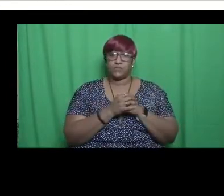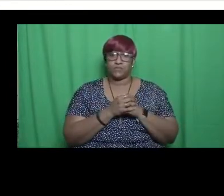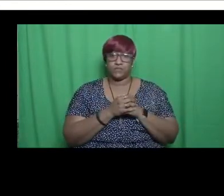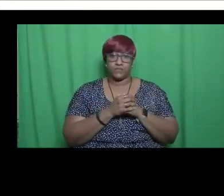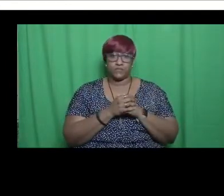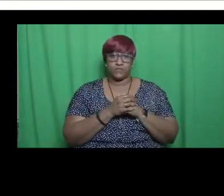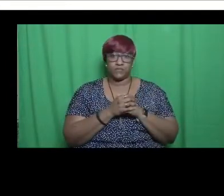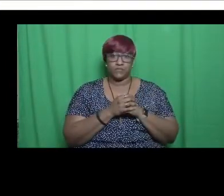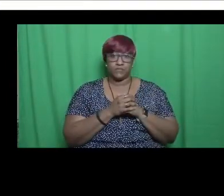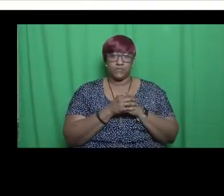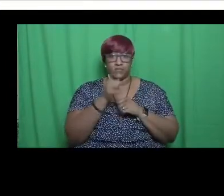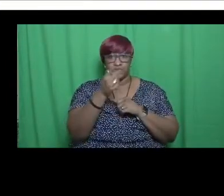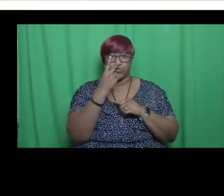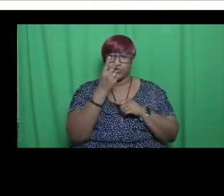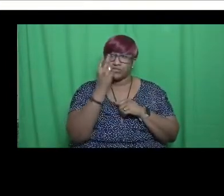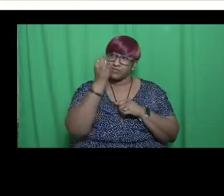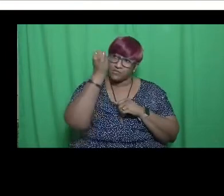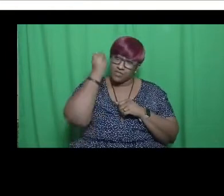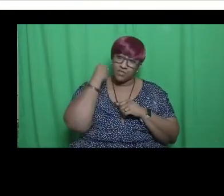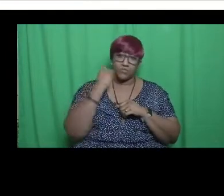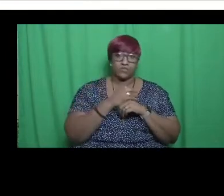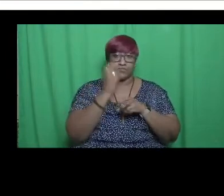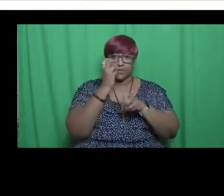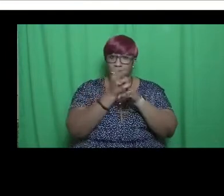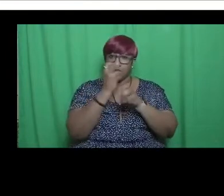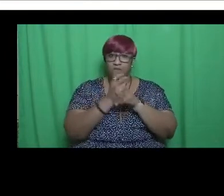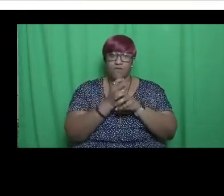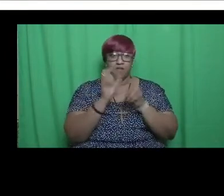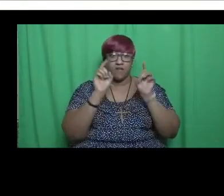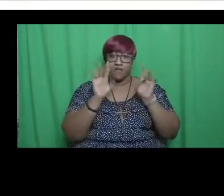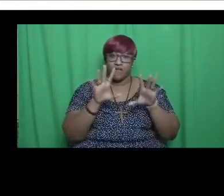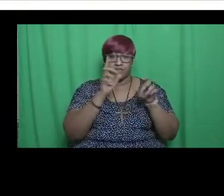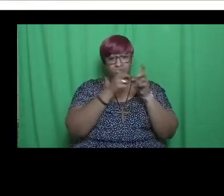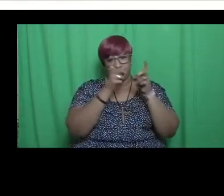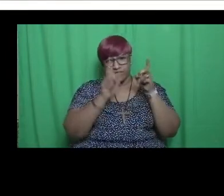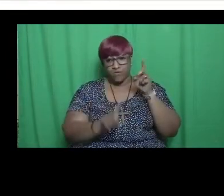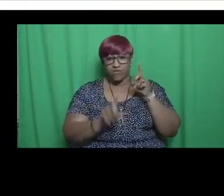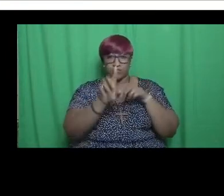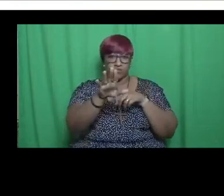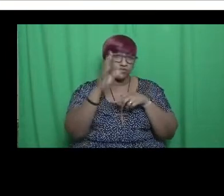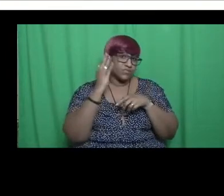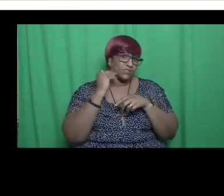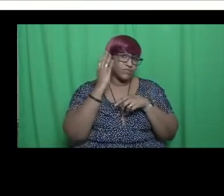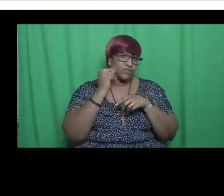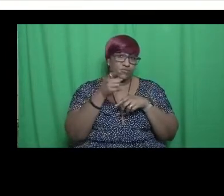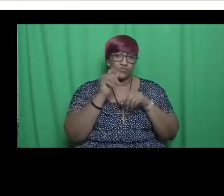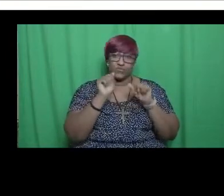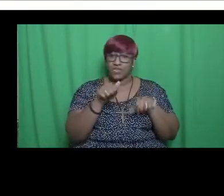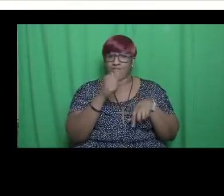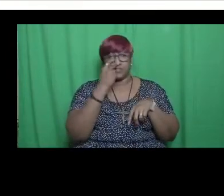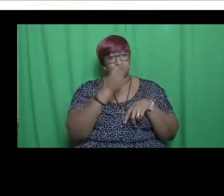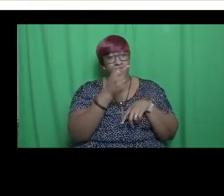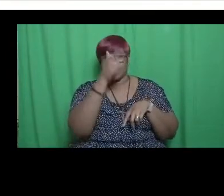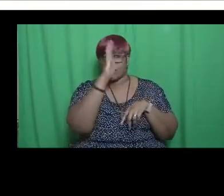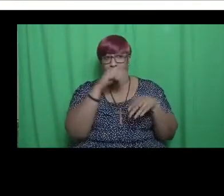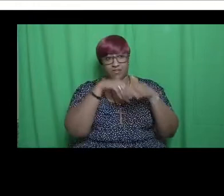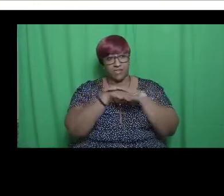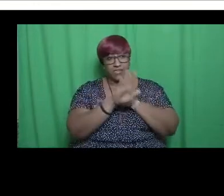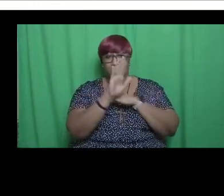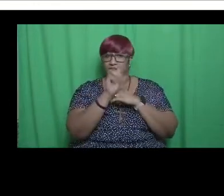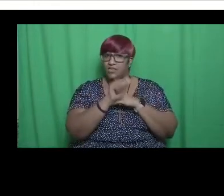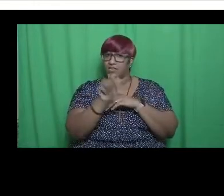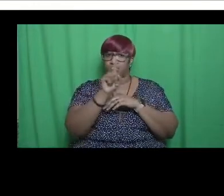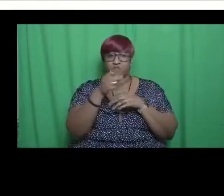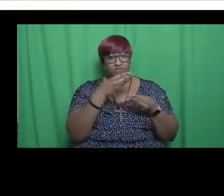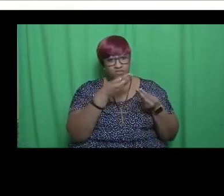You look back, even that difficult, bitter divorce you went through. You couldn't see God in it while you were there